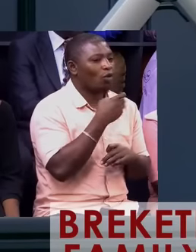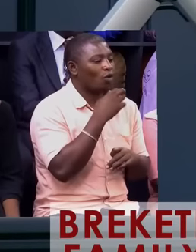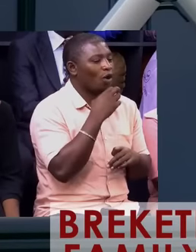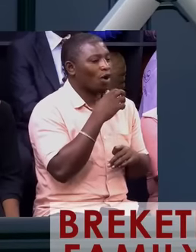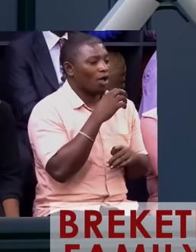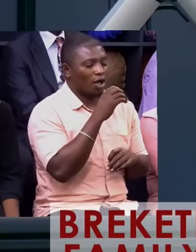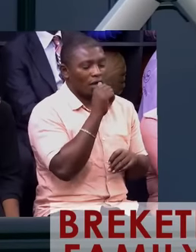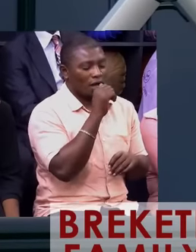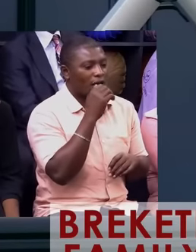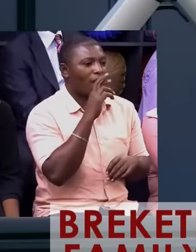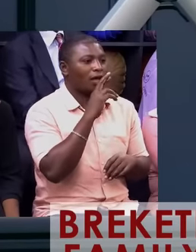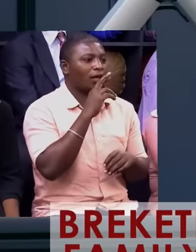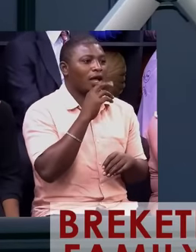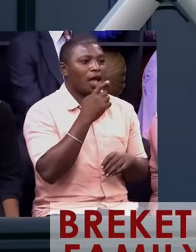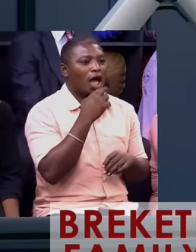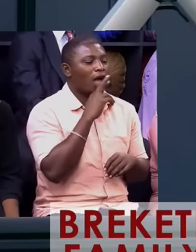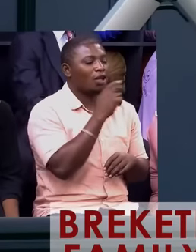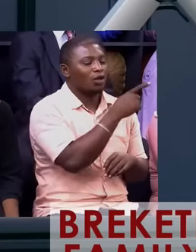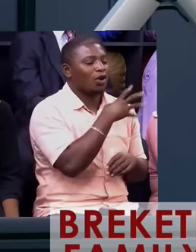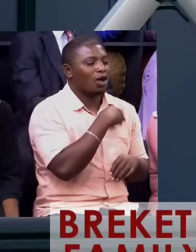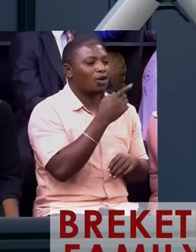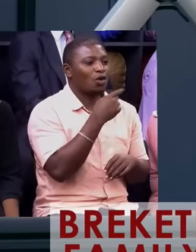morning TV